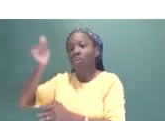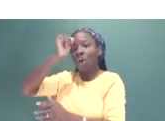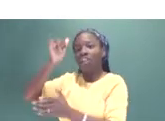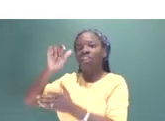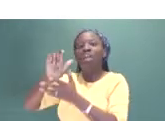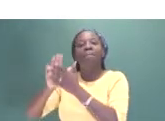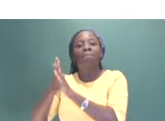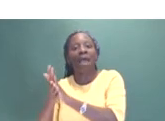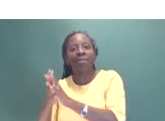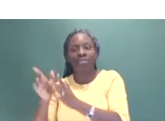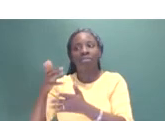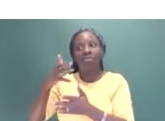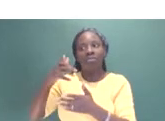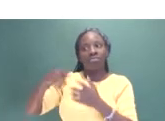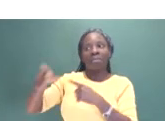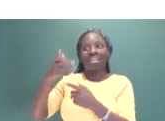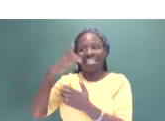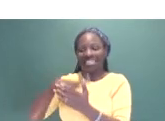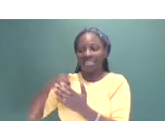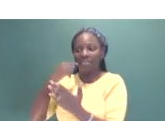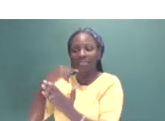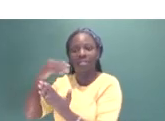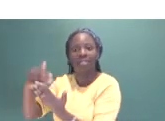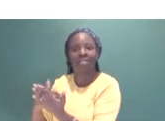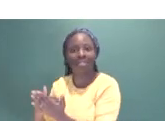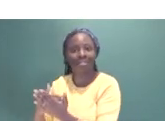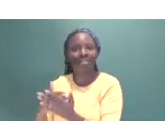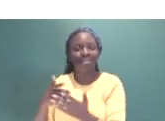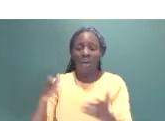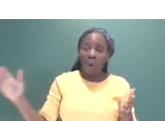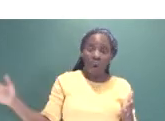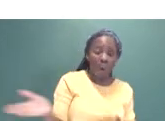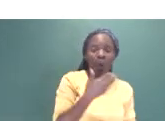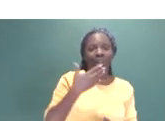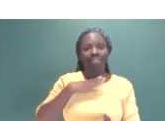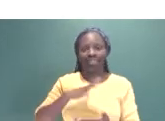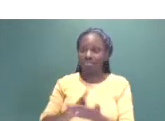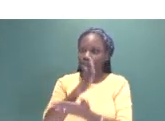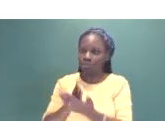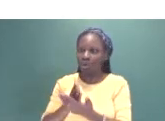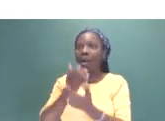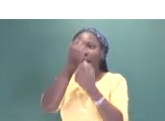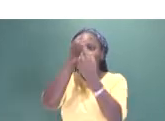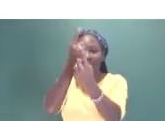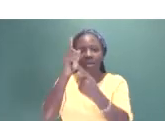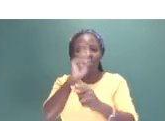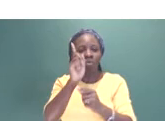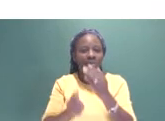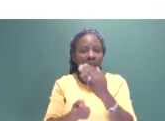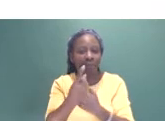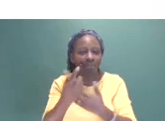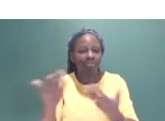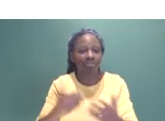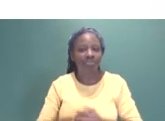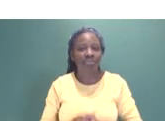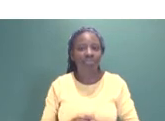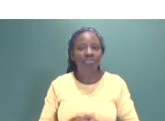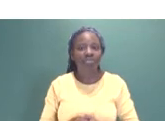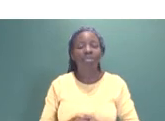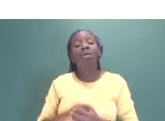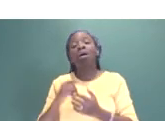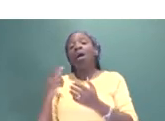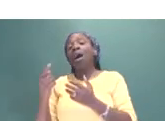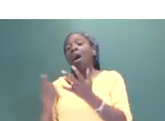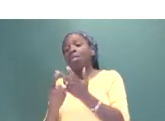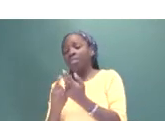more simple. Everybody needs to be able to understand what's going on. The other thing that people with